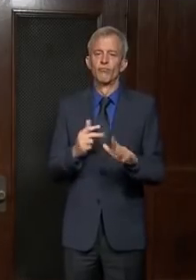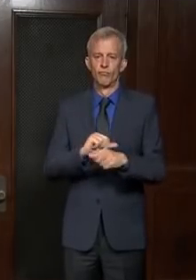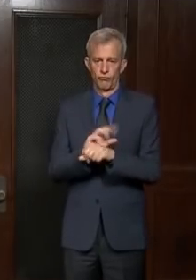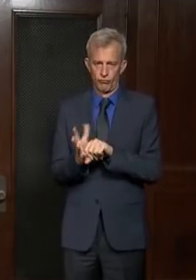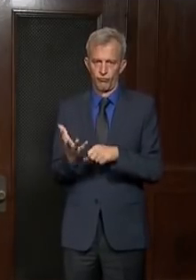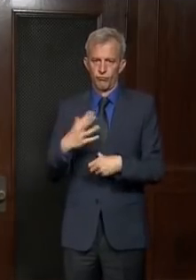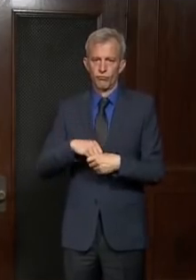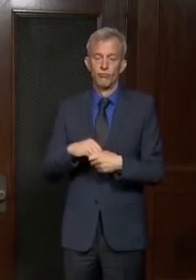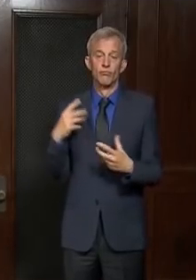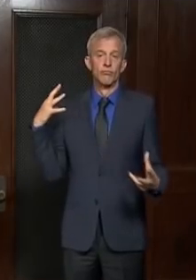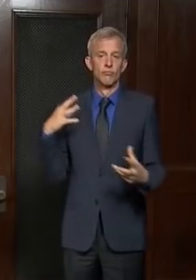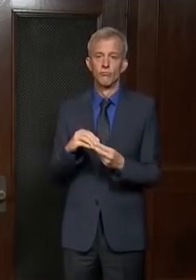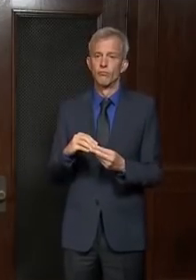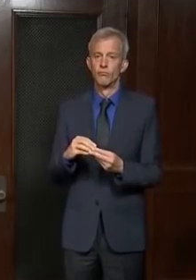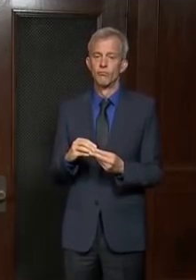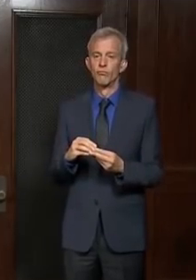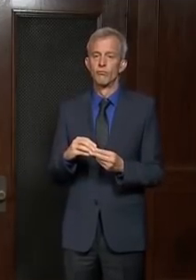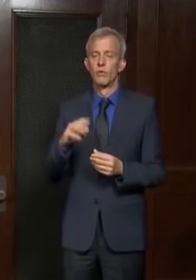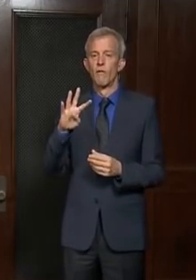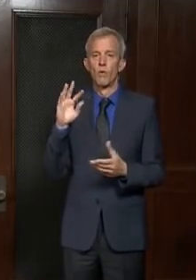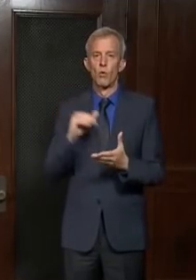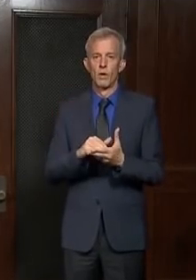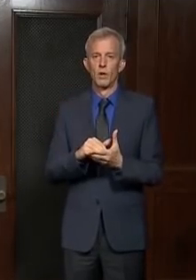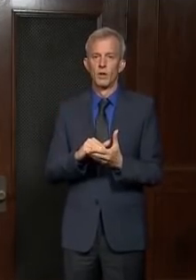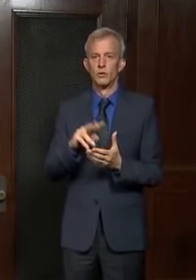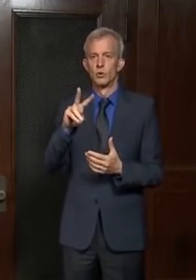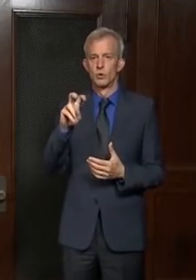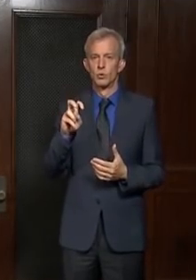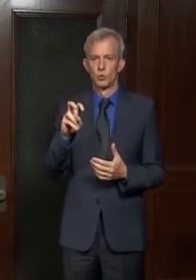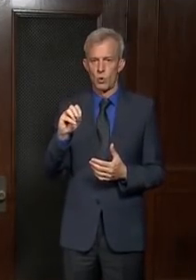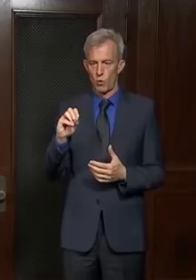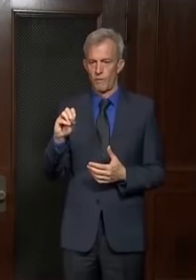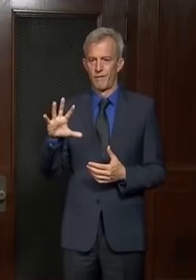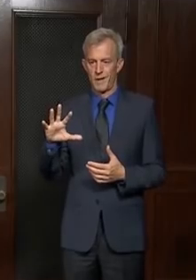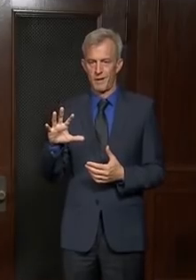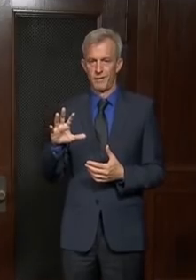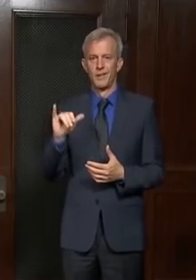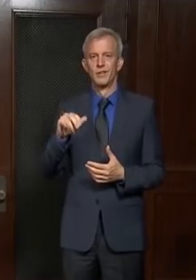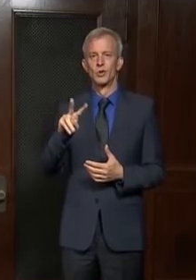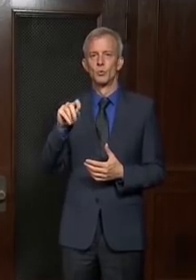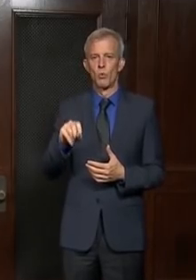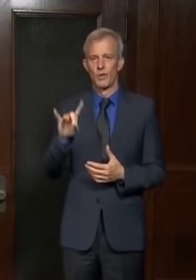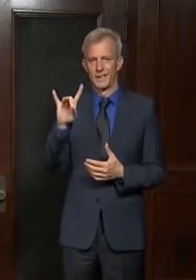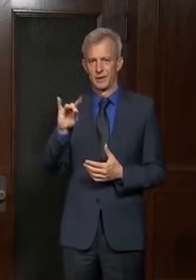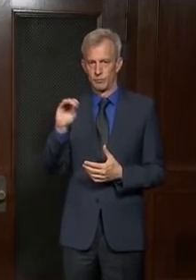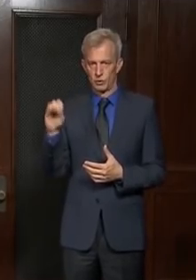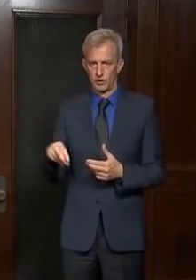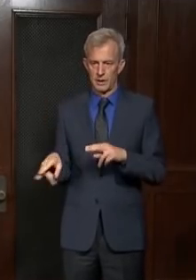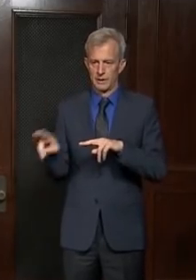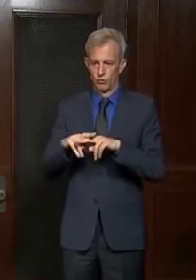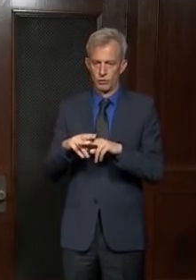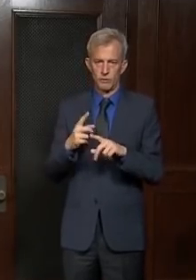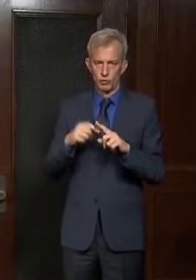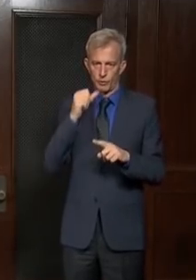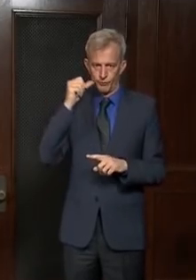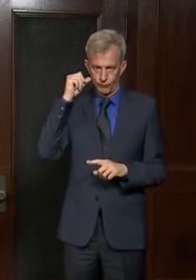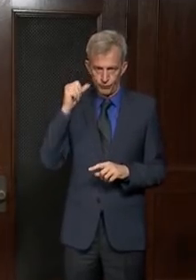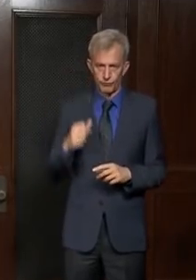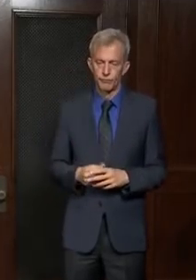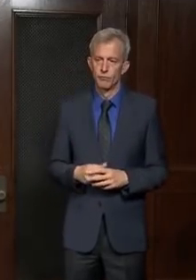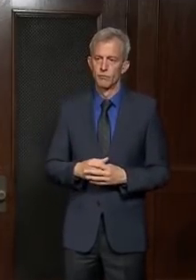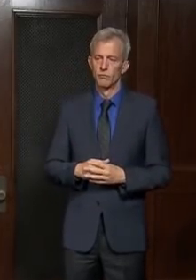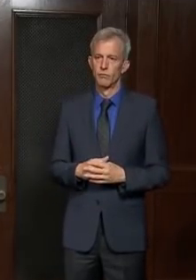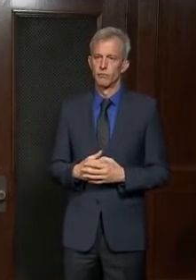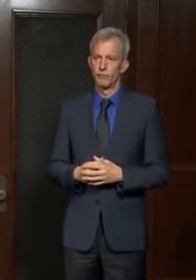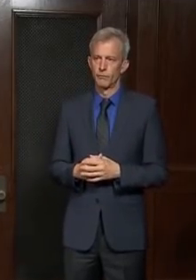cases, bringing our total here in the city to 4,205, a 2.8% increase since yesterday. In the